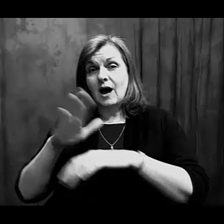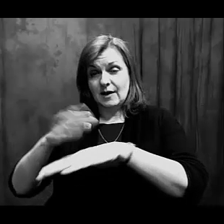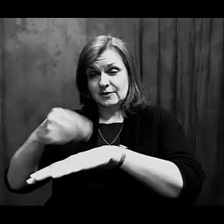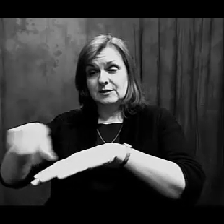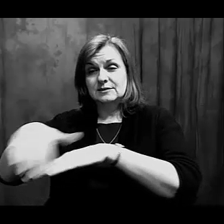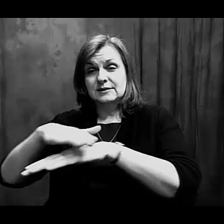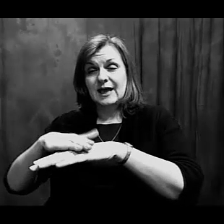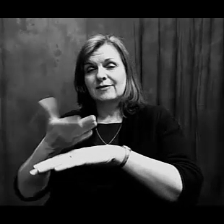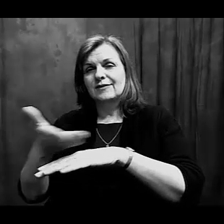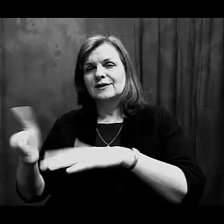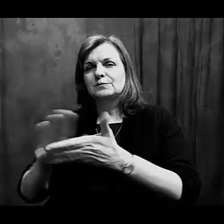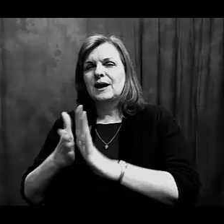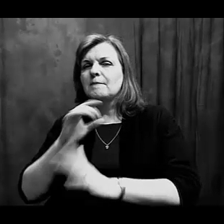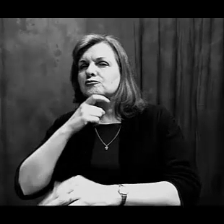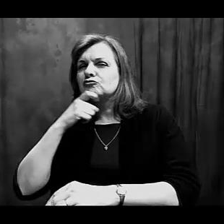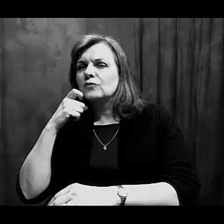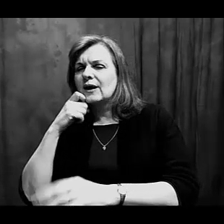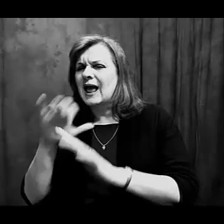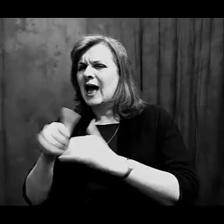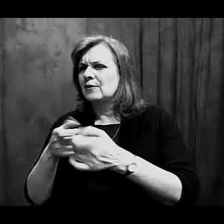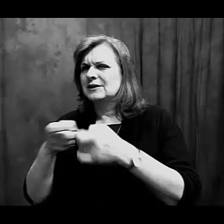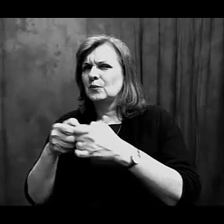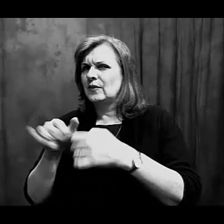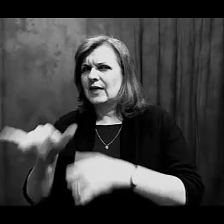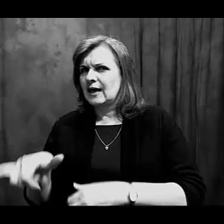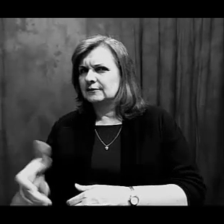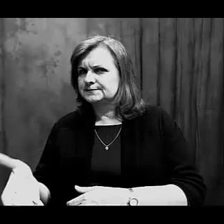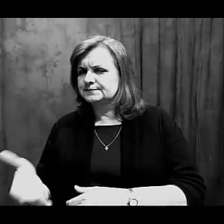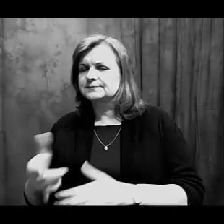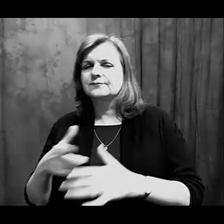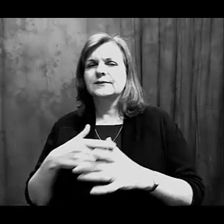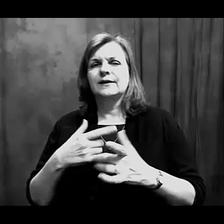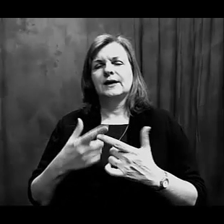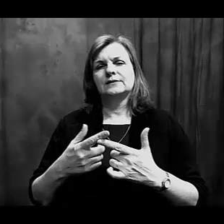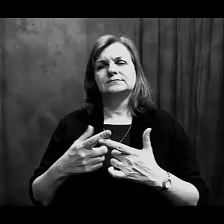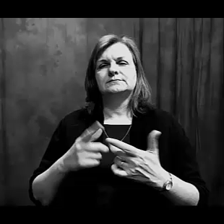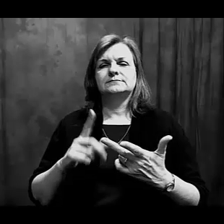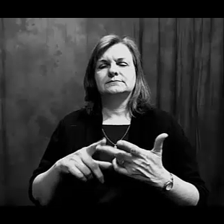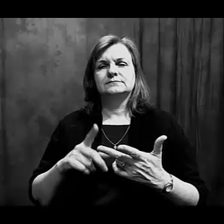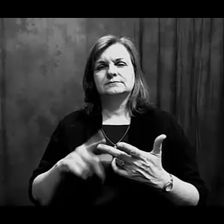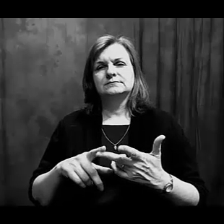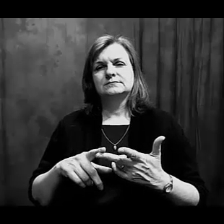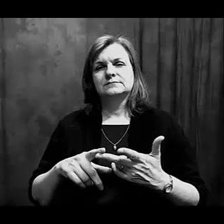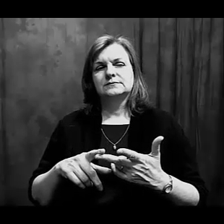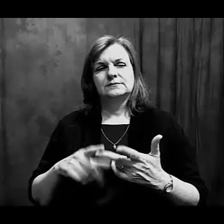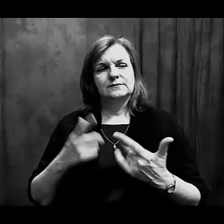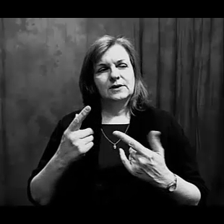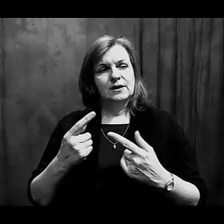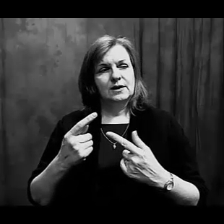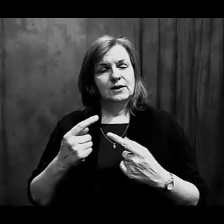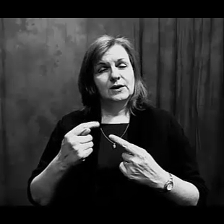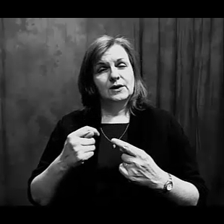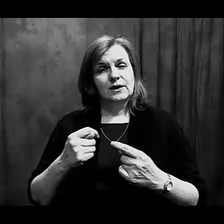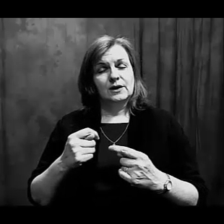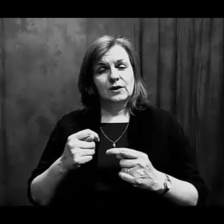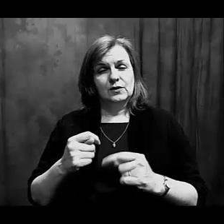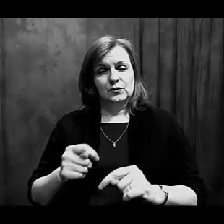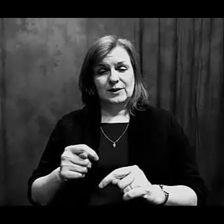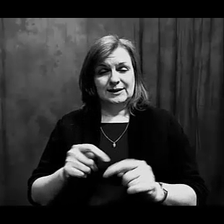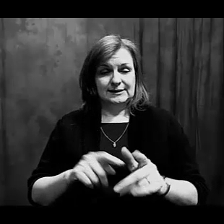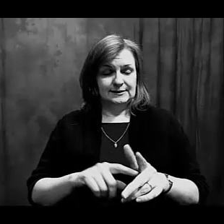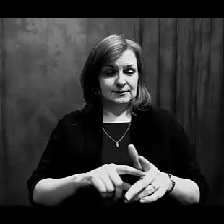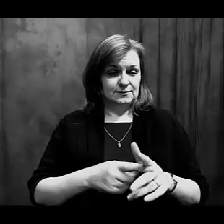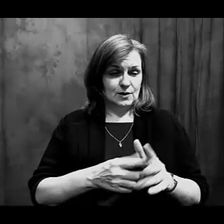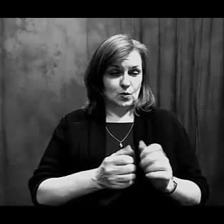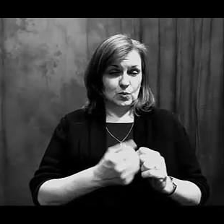Everything is going to dry out on land, so how do we deal with that? And then trying to understand how